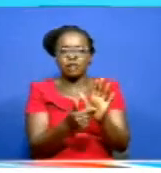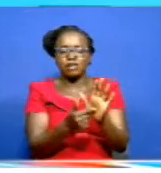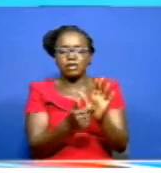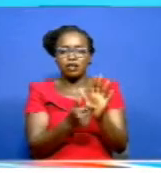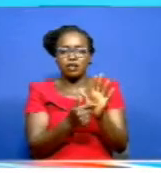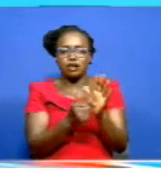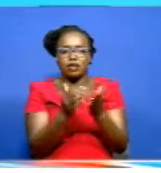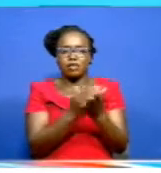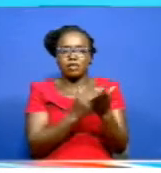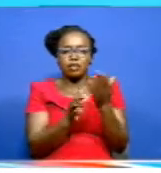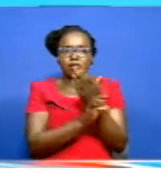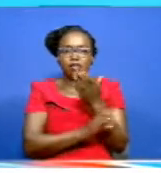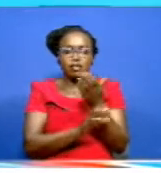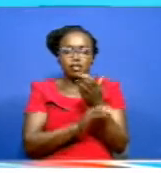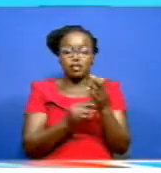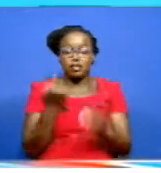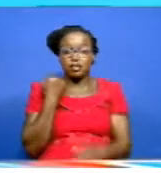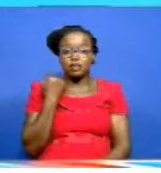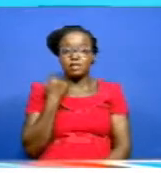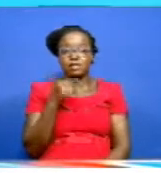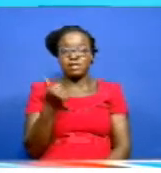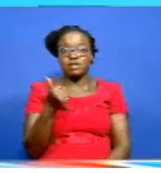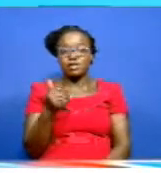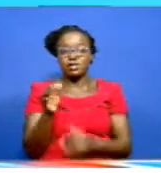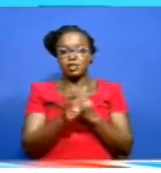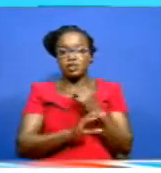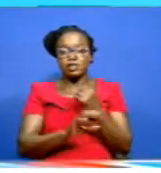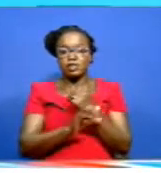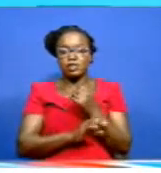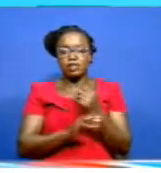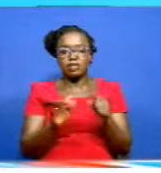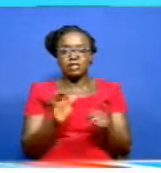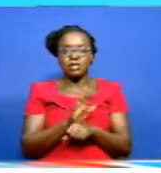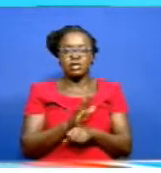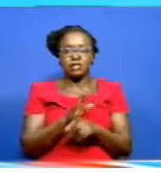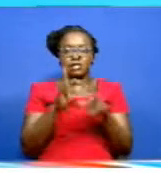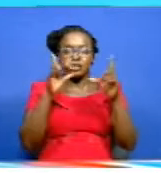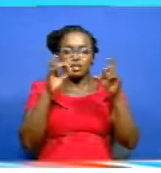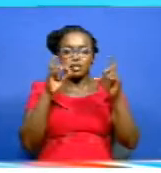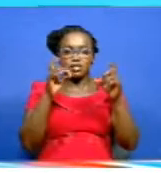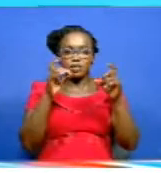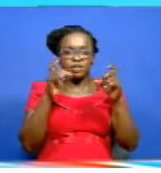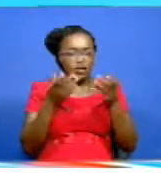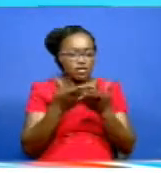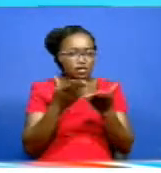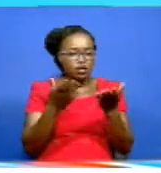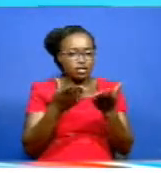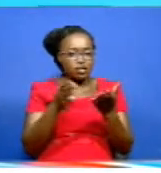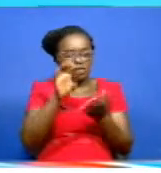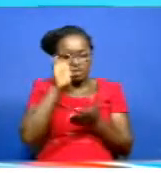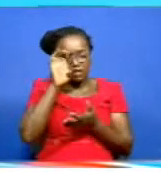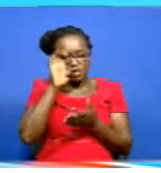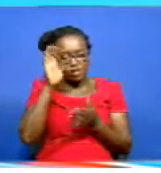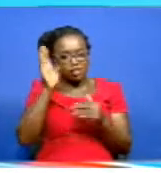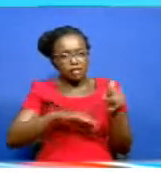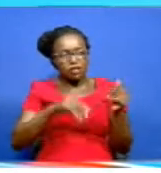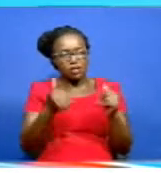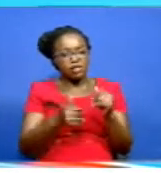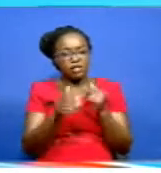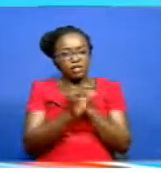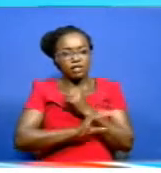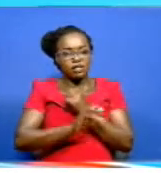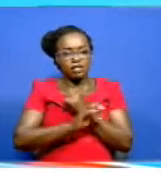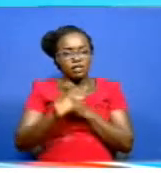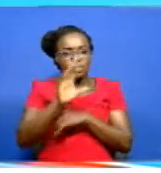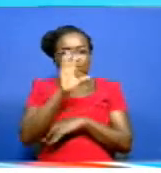some countries, and yesterday other countries, and mostly we are seeing the picture playing out in Europe other than other countries. Of course,